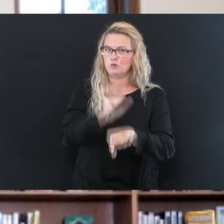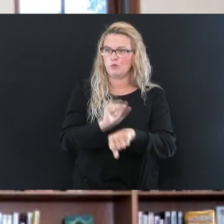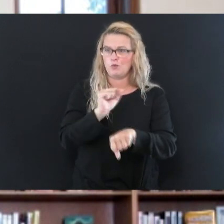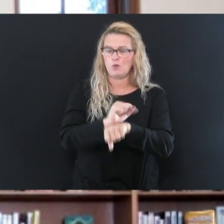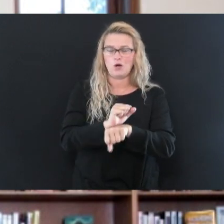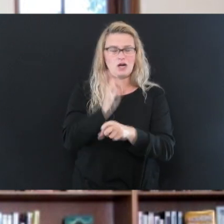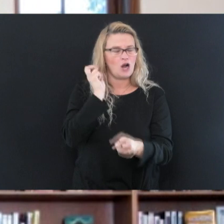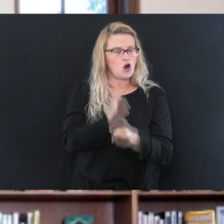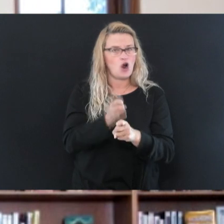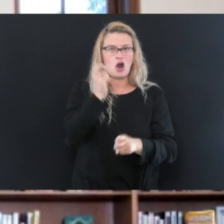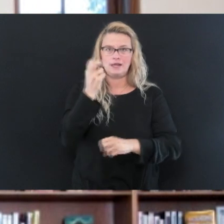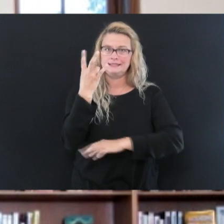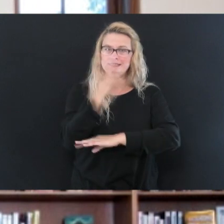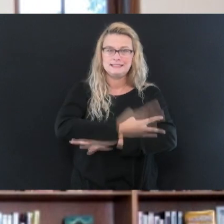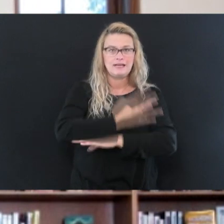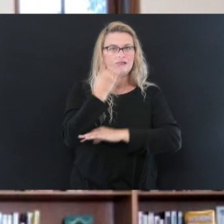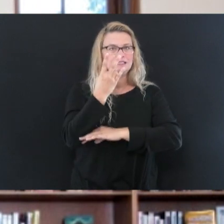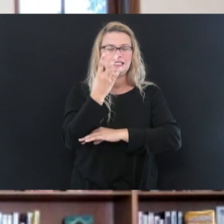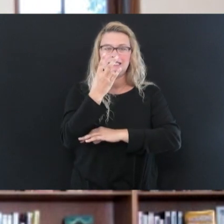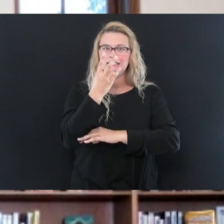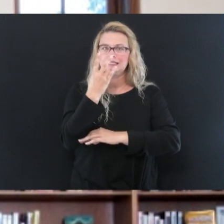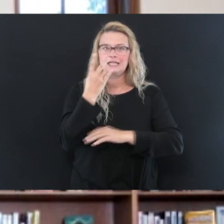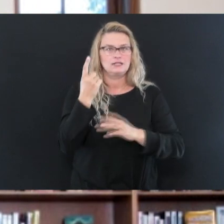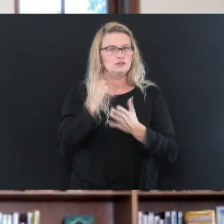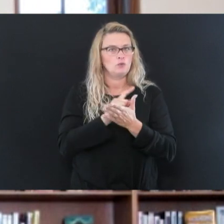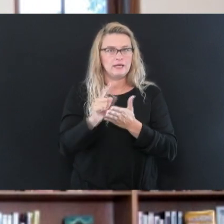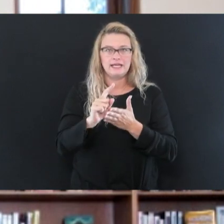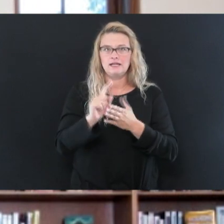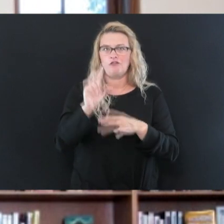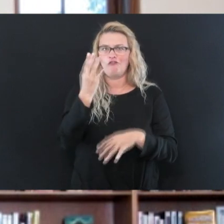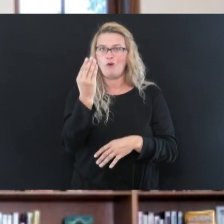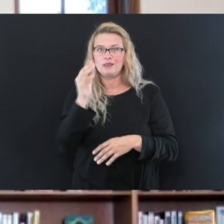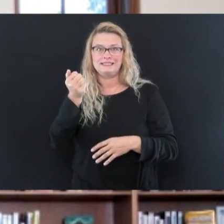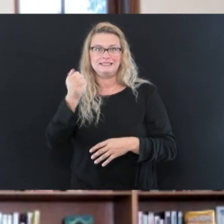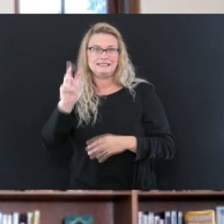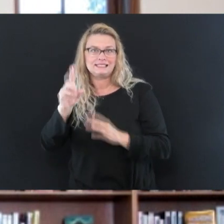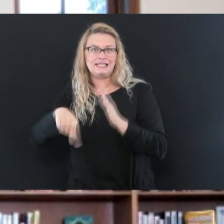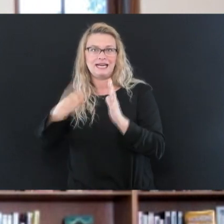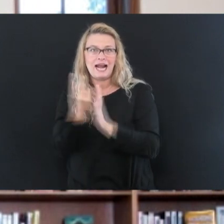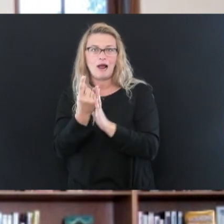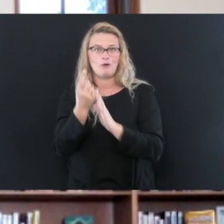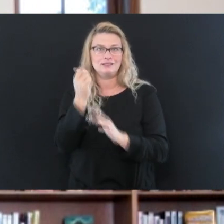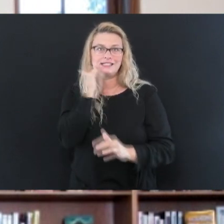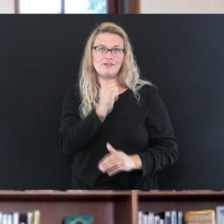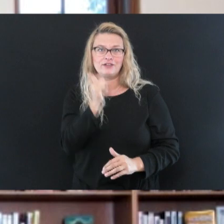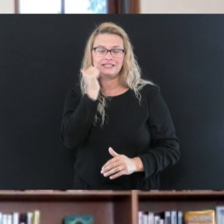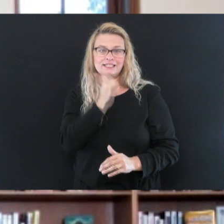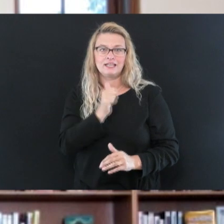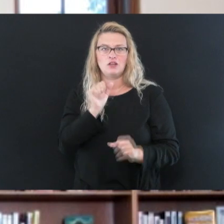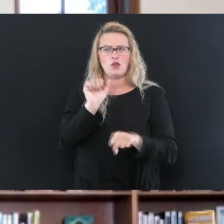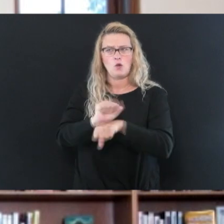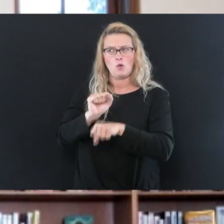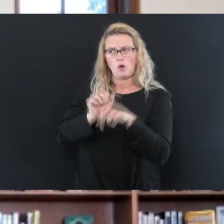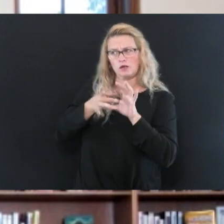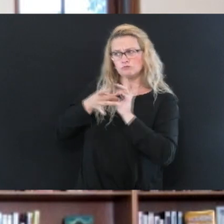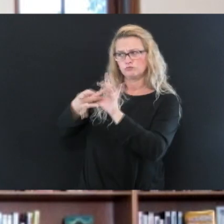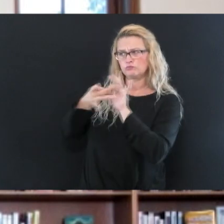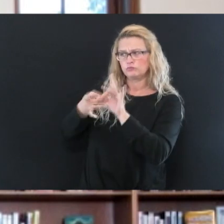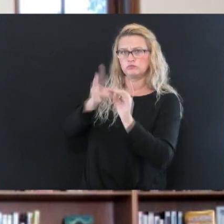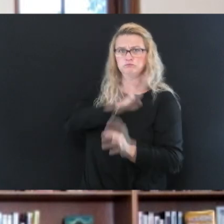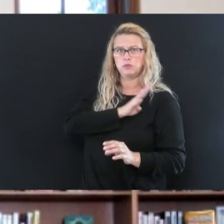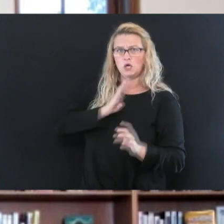days a week, 14, 16 hours a day. They work in tangent with the Board of Education, their